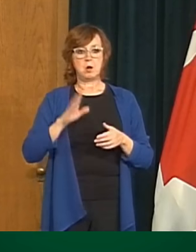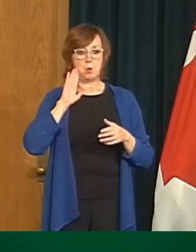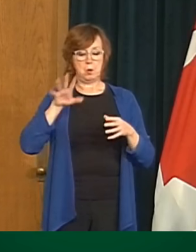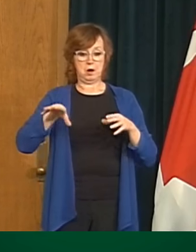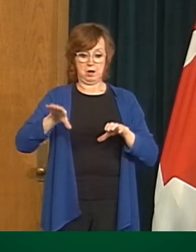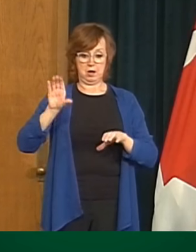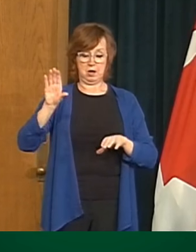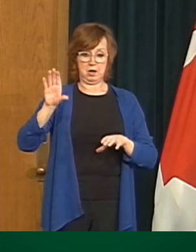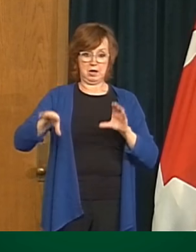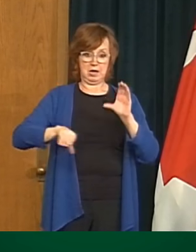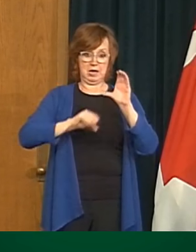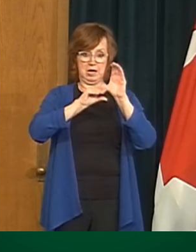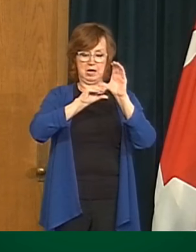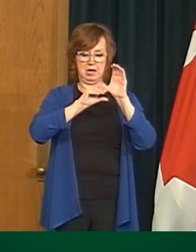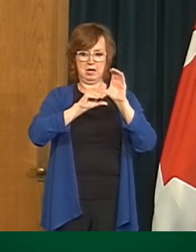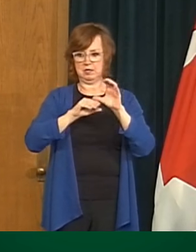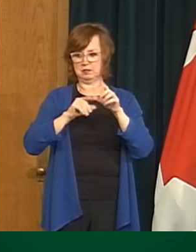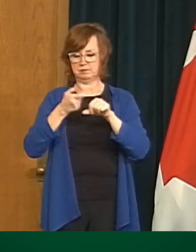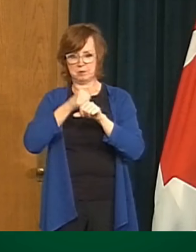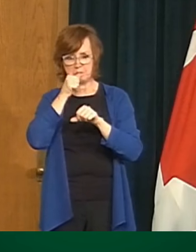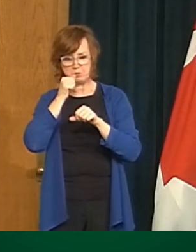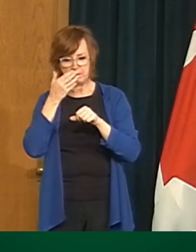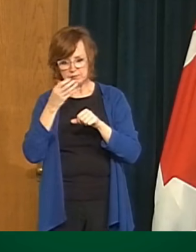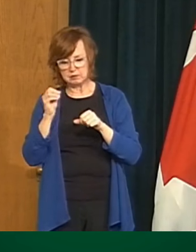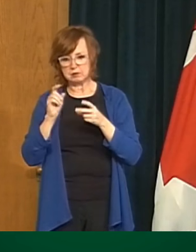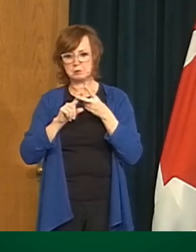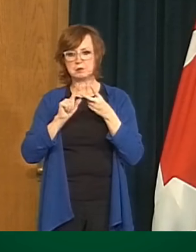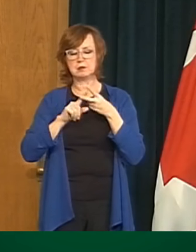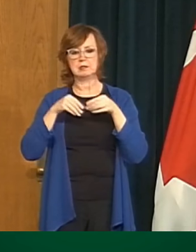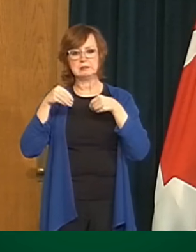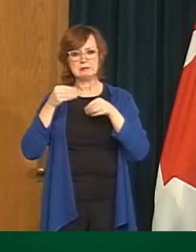our private sector and from the exports that we provide